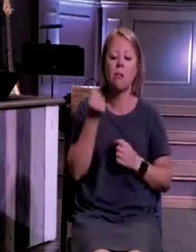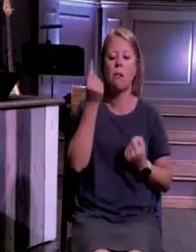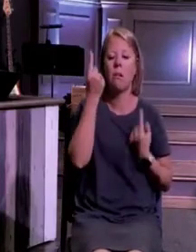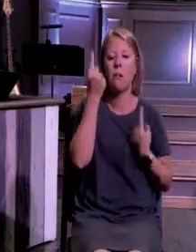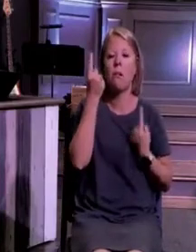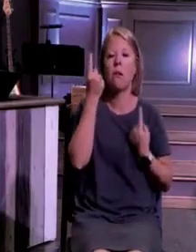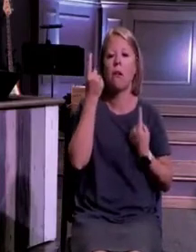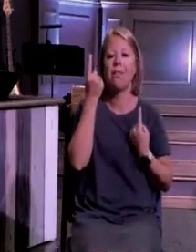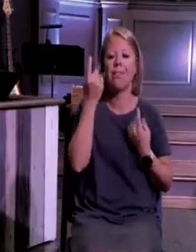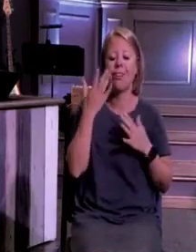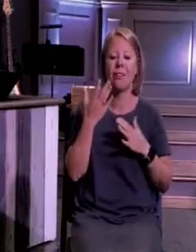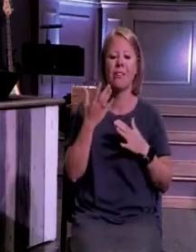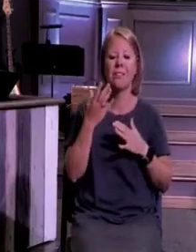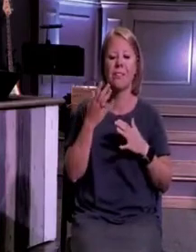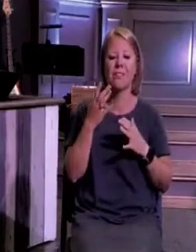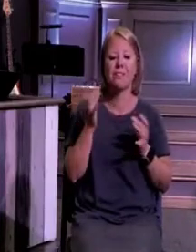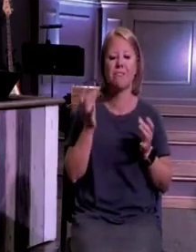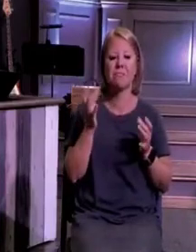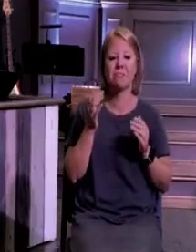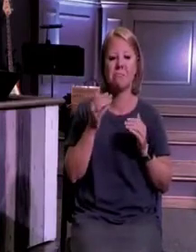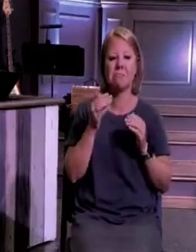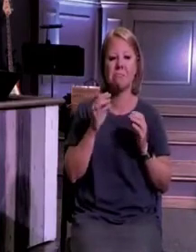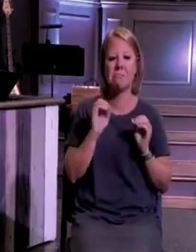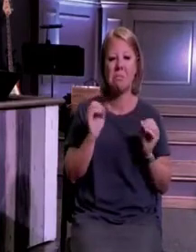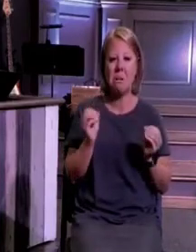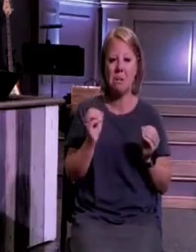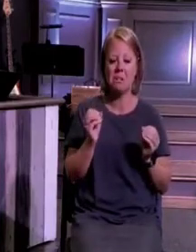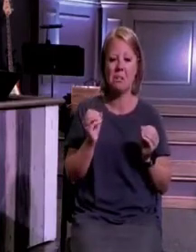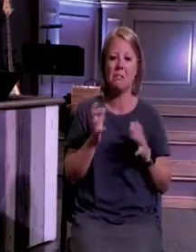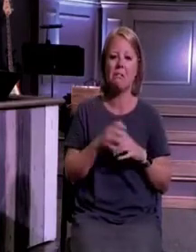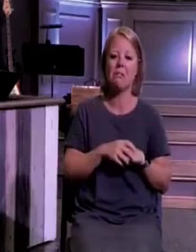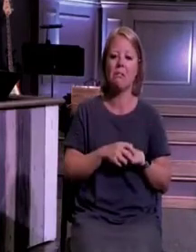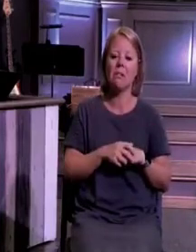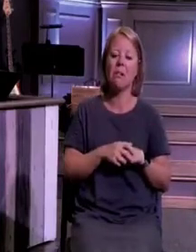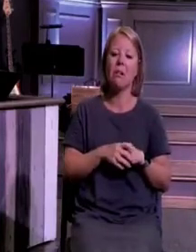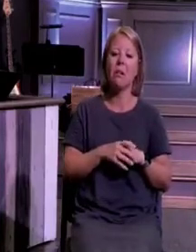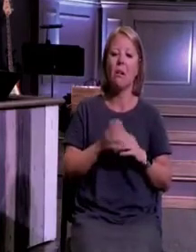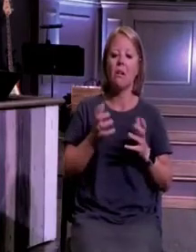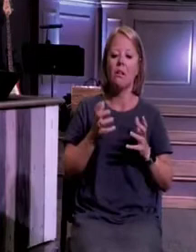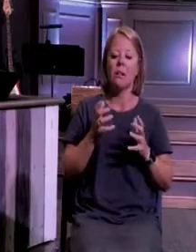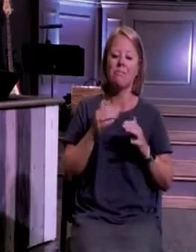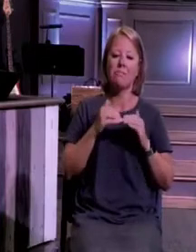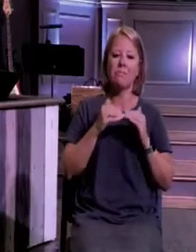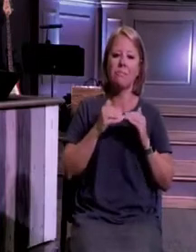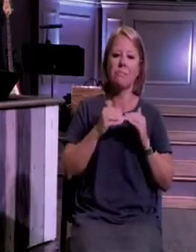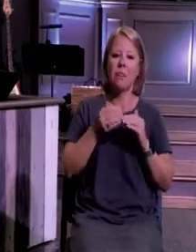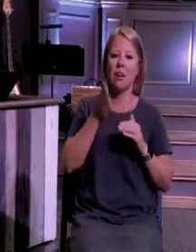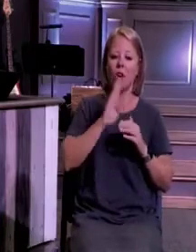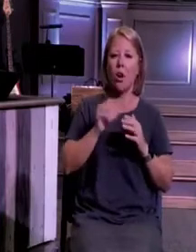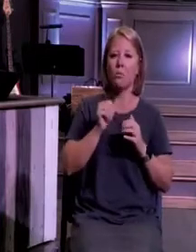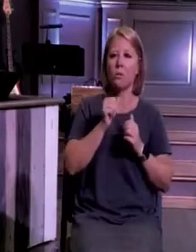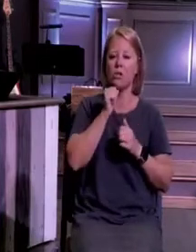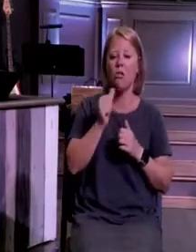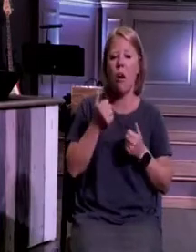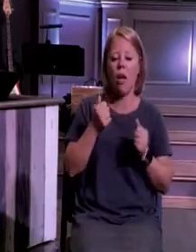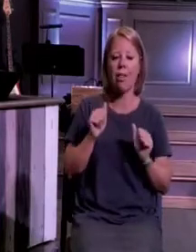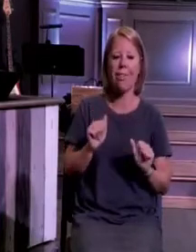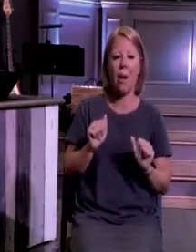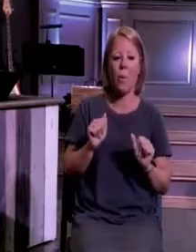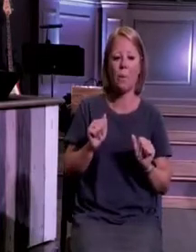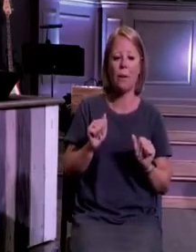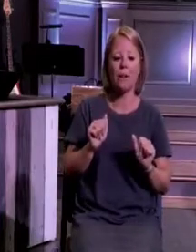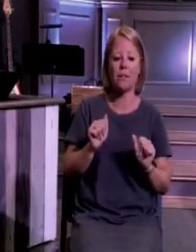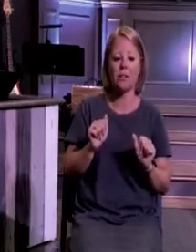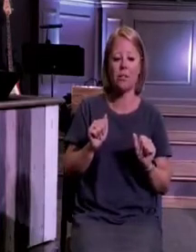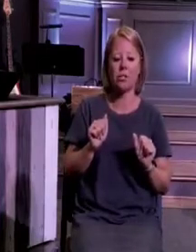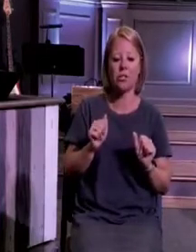a lack among us, only to realize that God would not let me off the hook, only to be disappointed